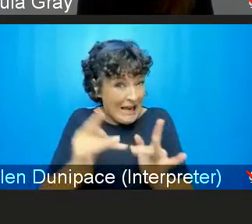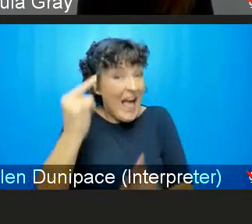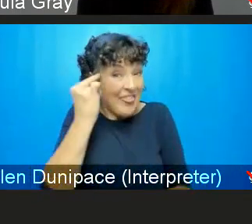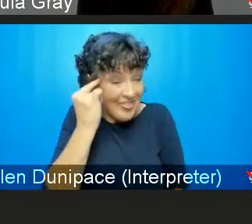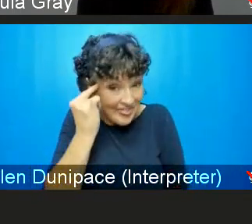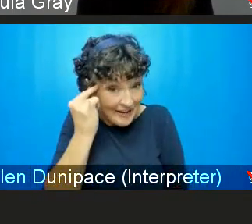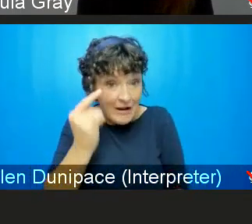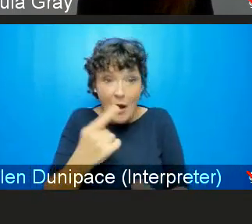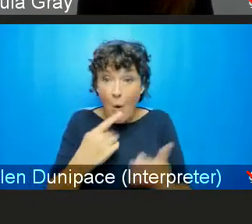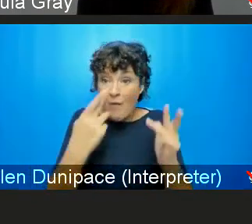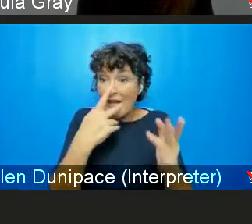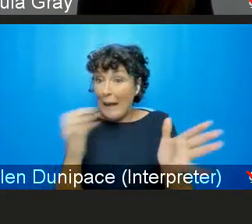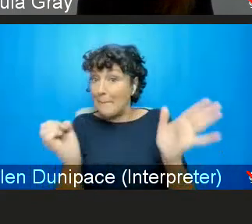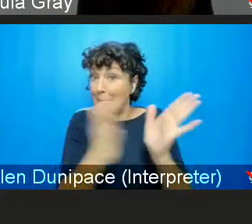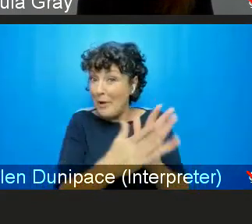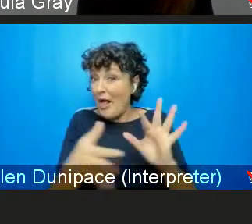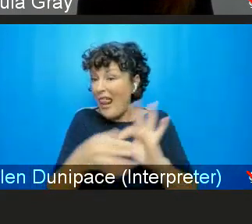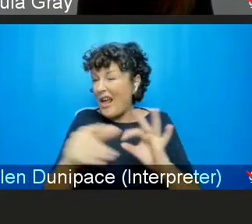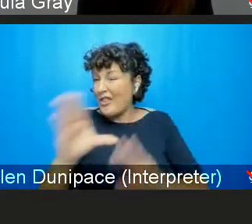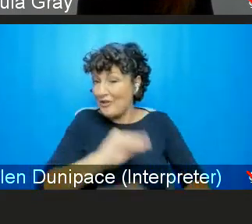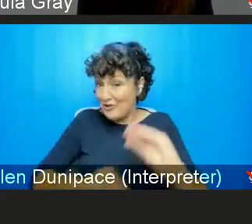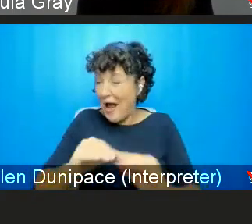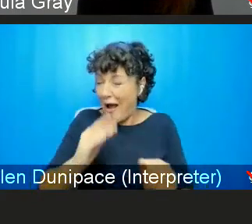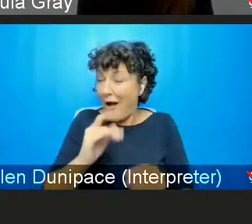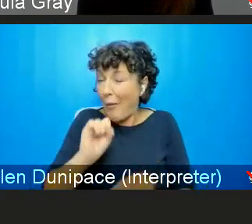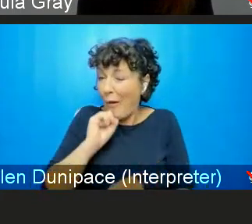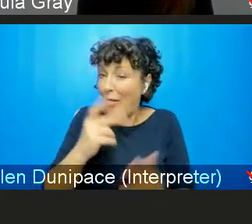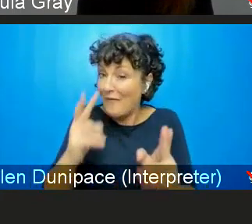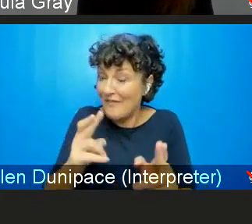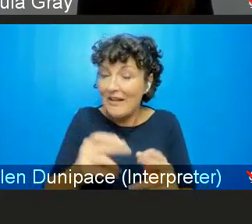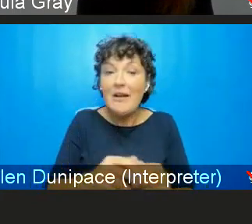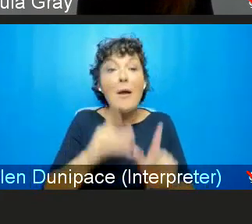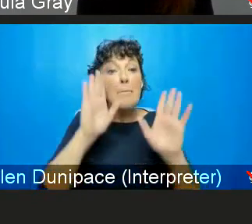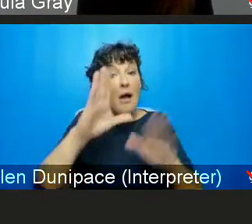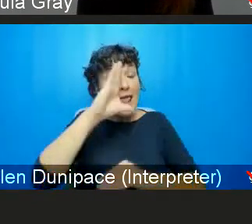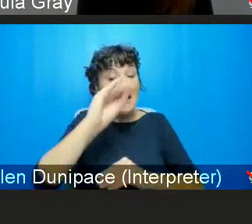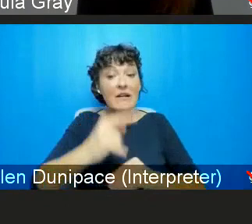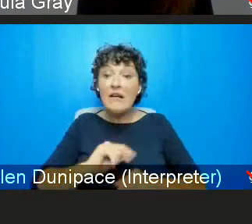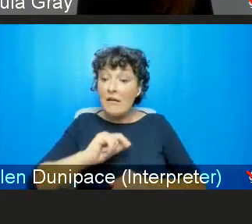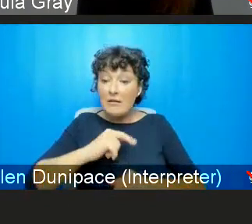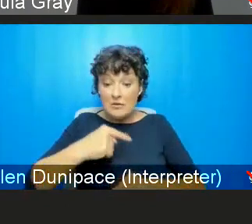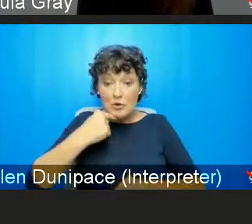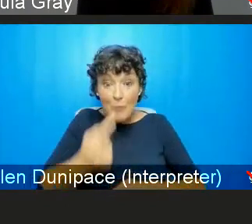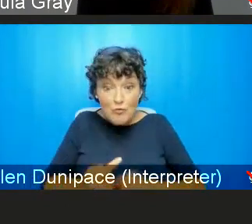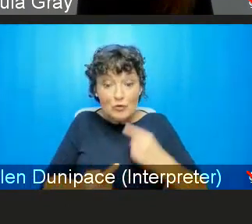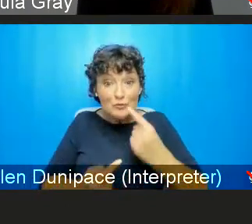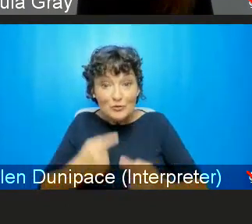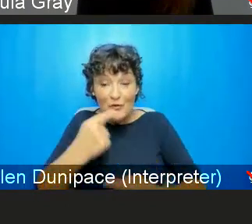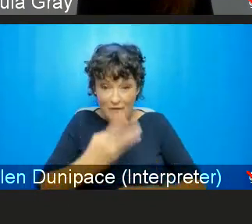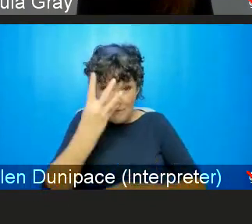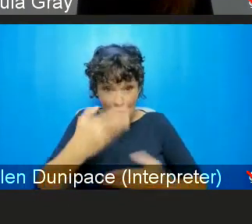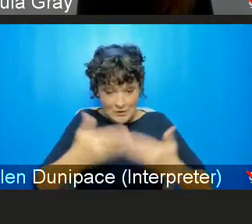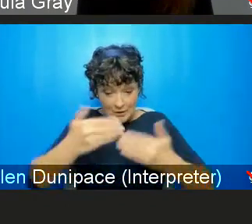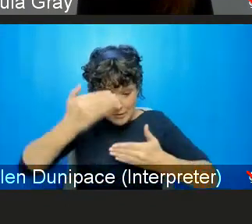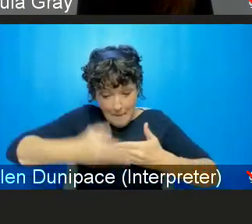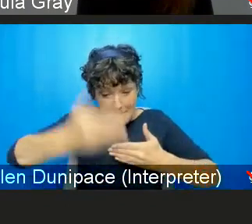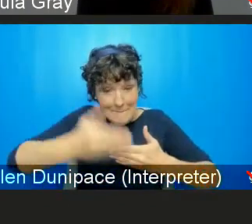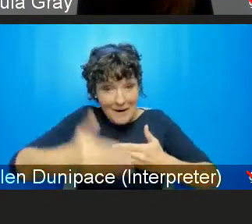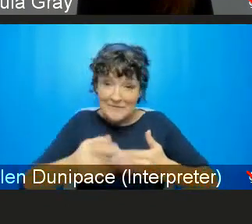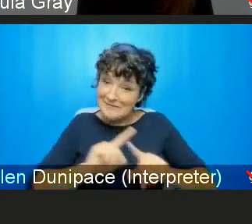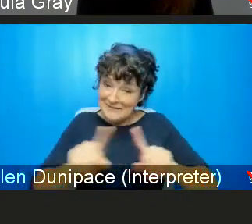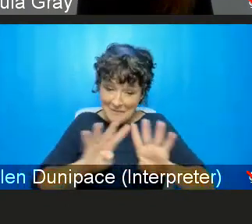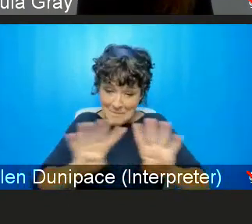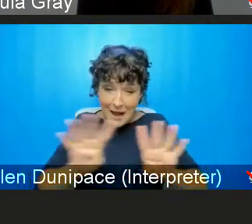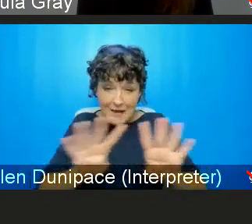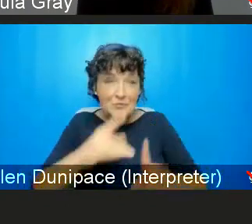post a link to that in the chat, we will. For the next 4 days, we have many more panels at the Festival of Politics on